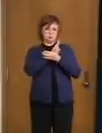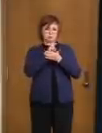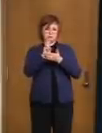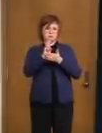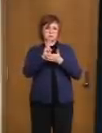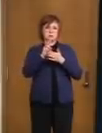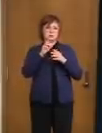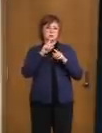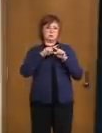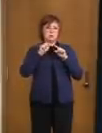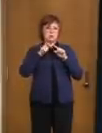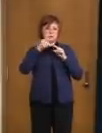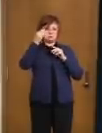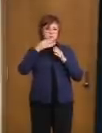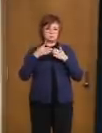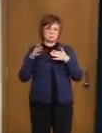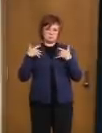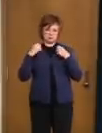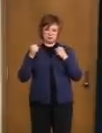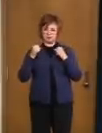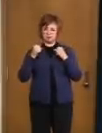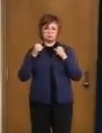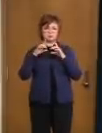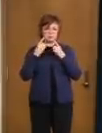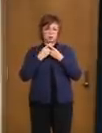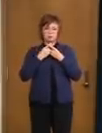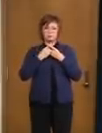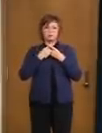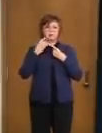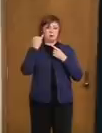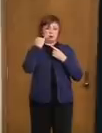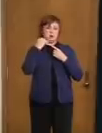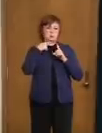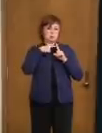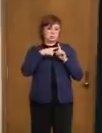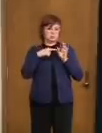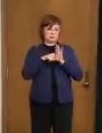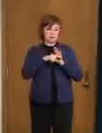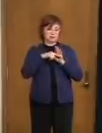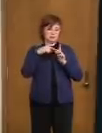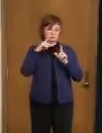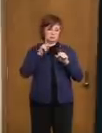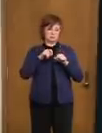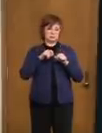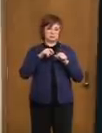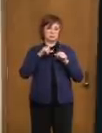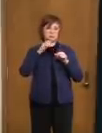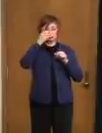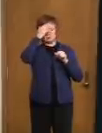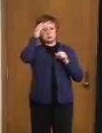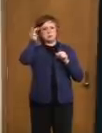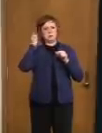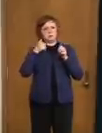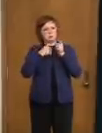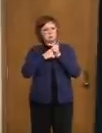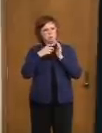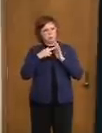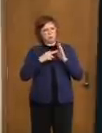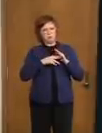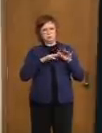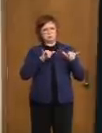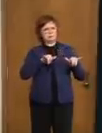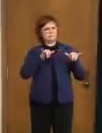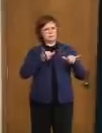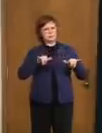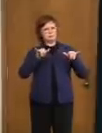who your contacts are. If your test is negative, stay isolated till 48 hours without symptoms. Those are the tried